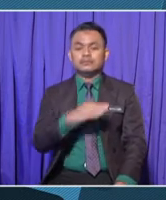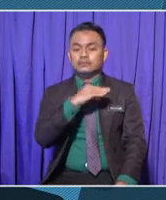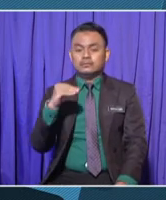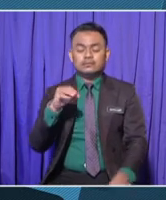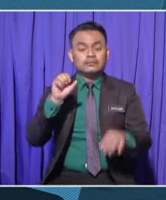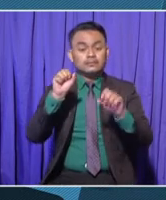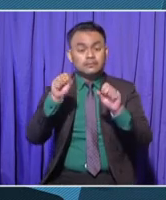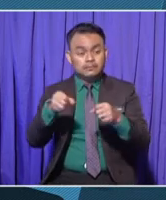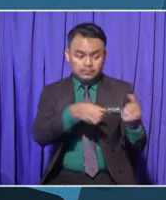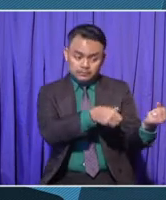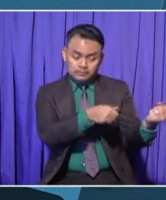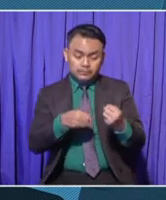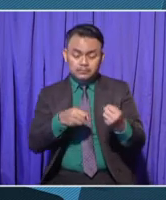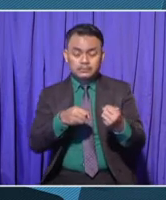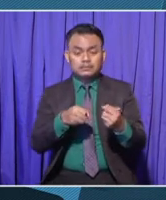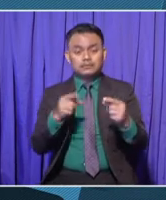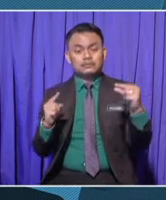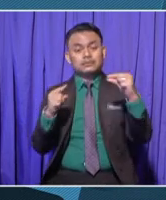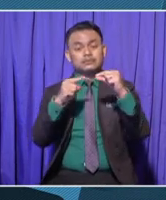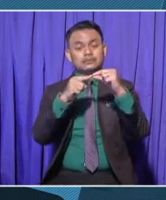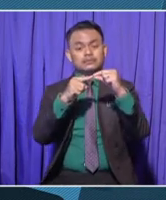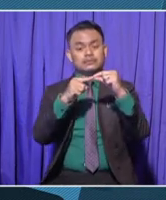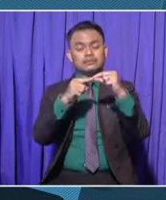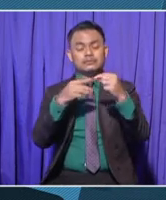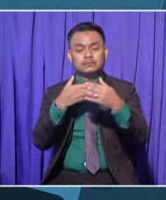any object within a distance.